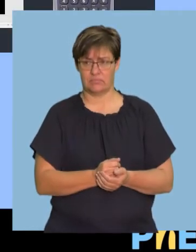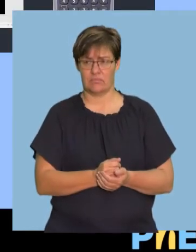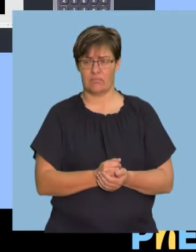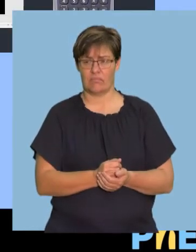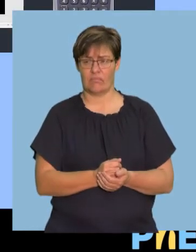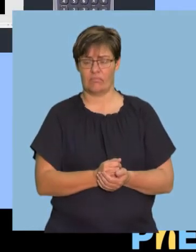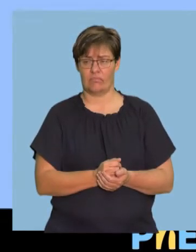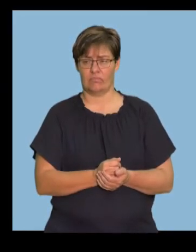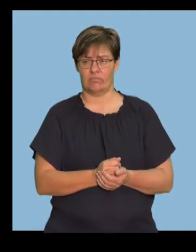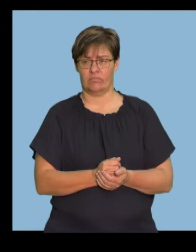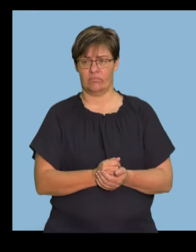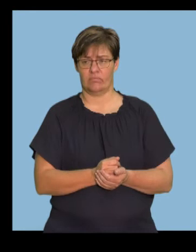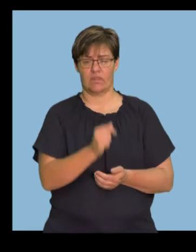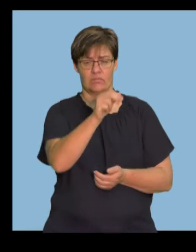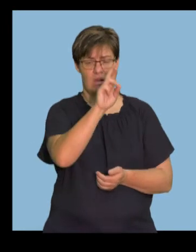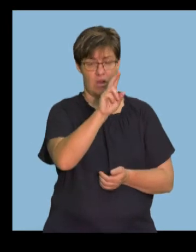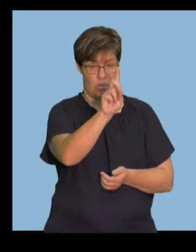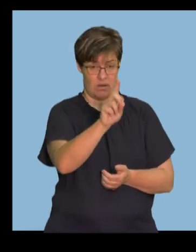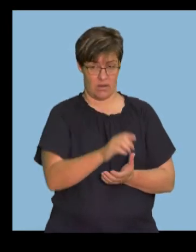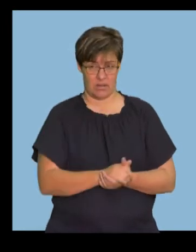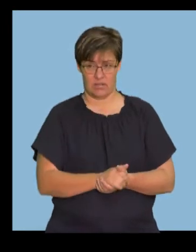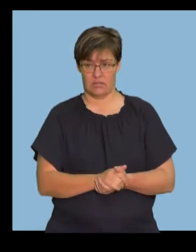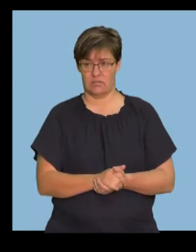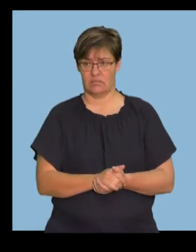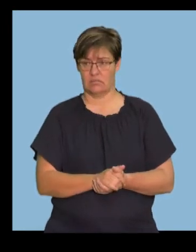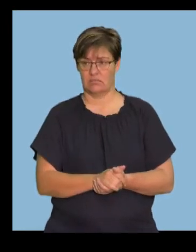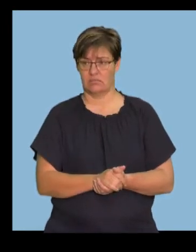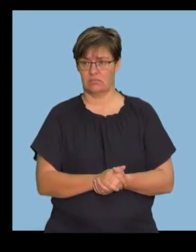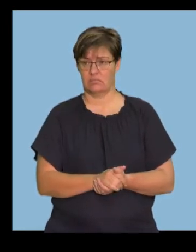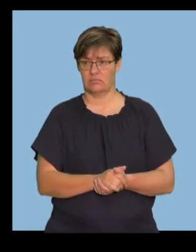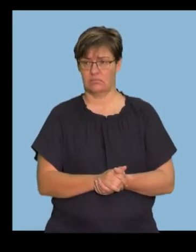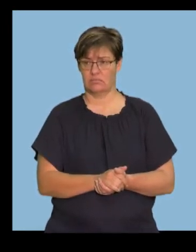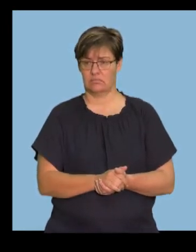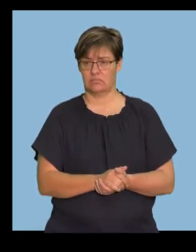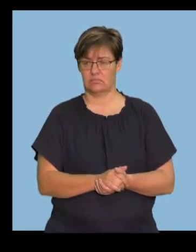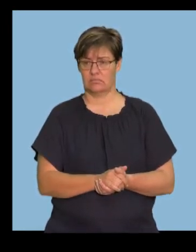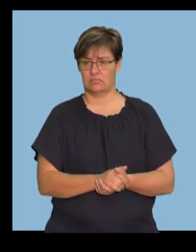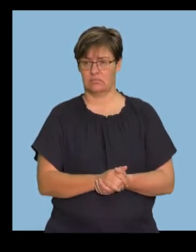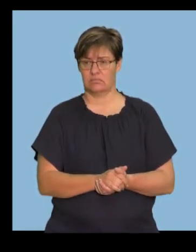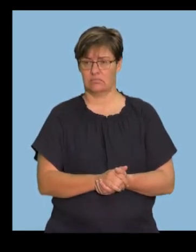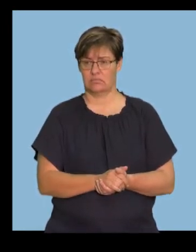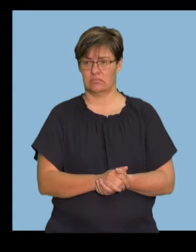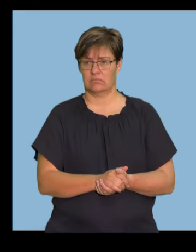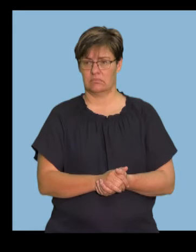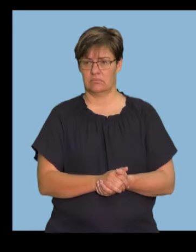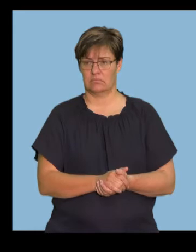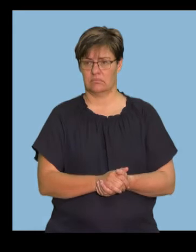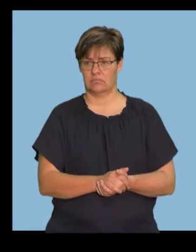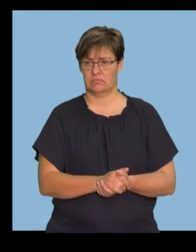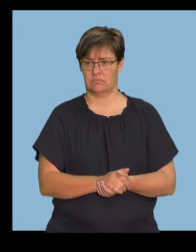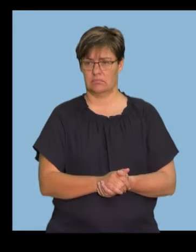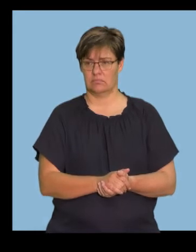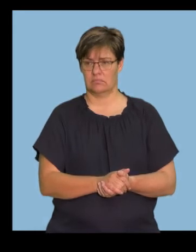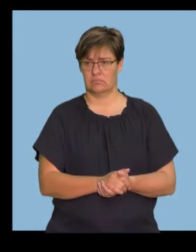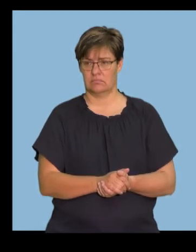is happening there, we would say, okay, so this is our R1, okay? This is our R1, okay?